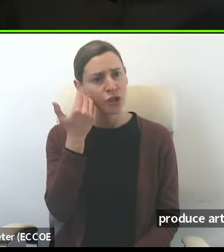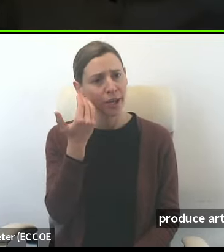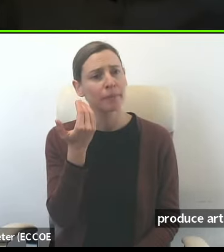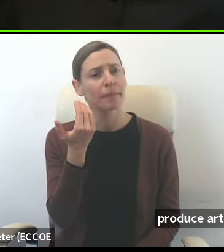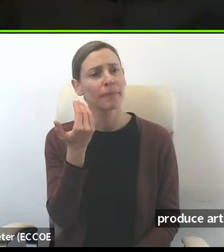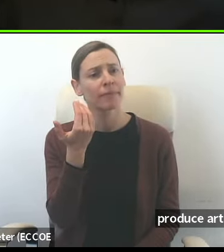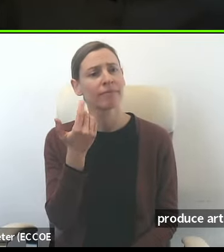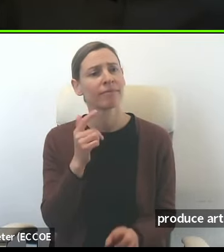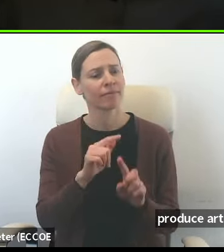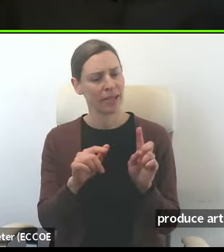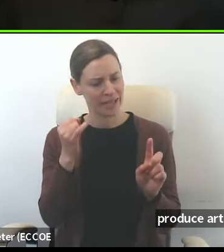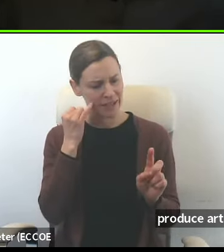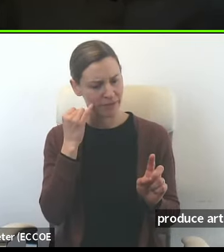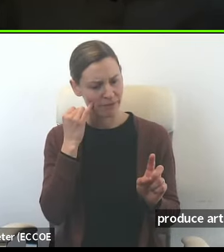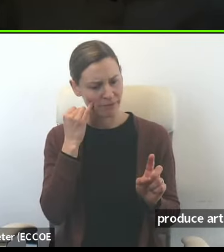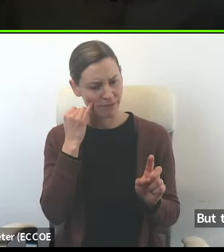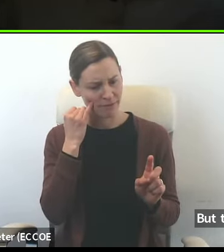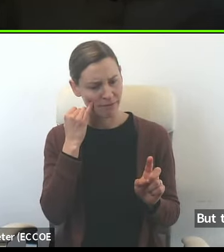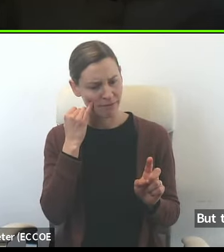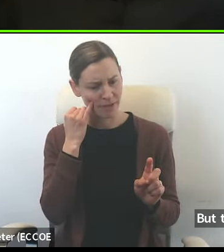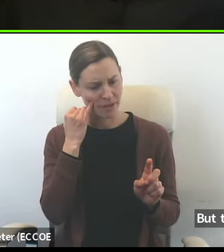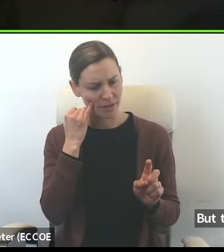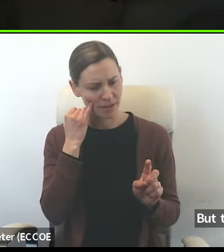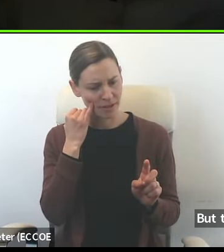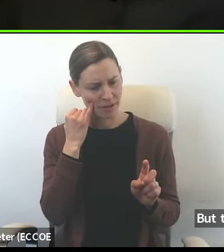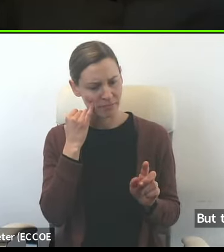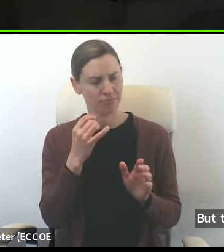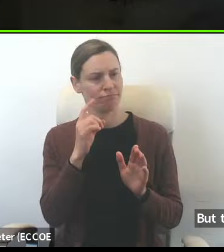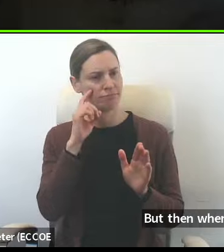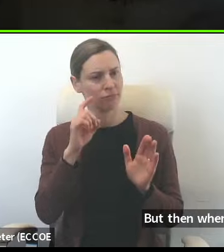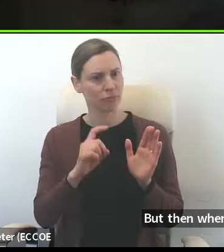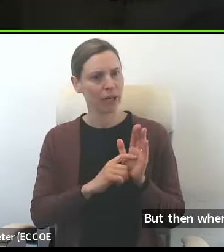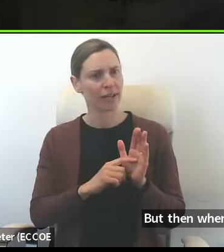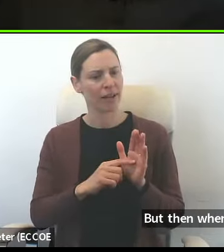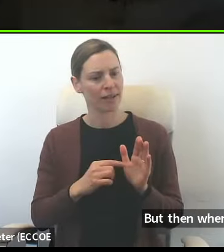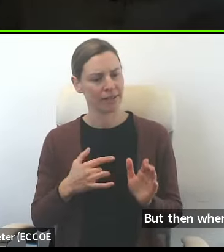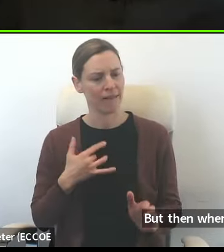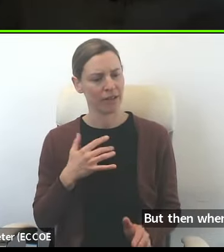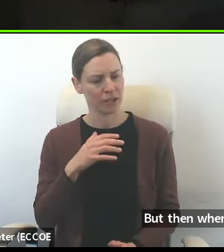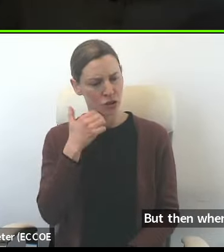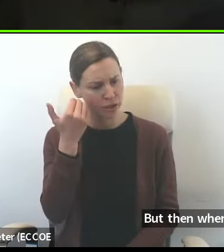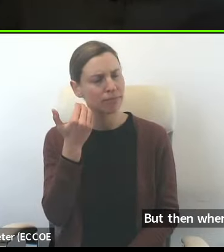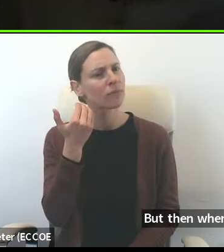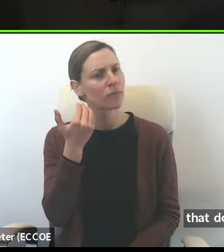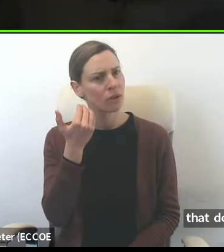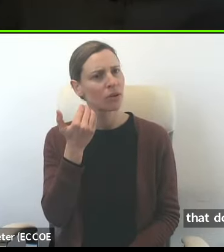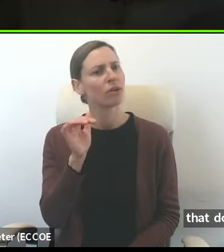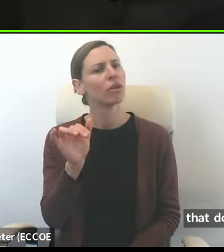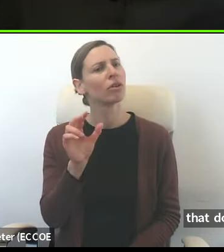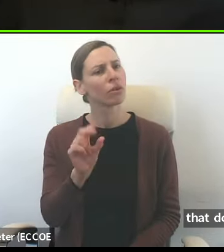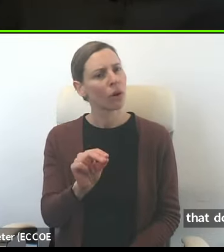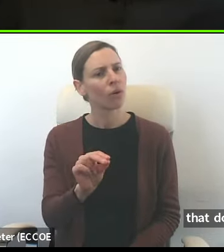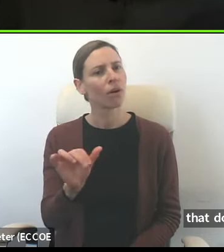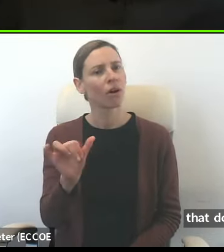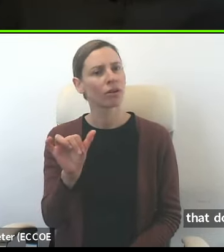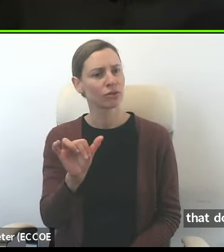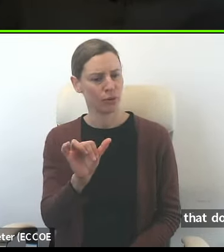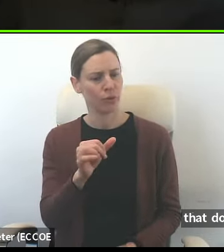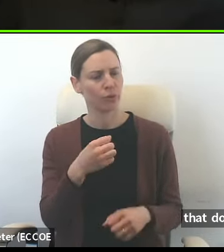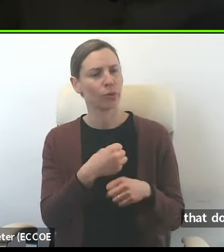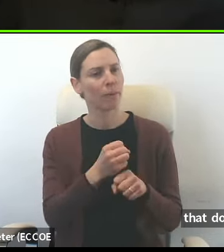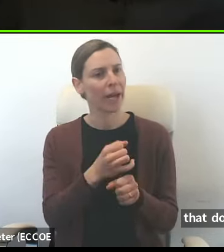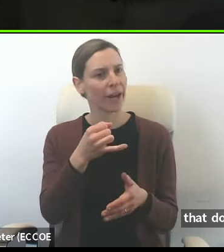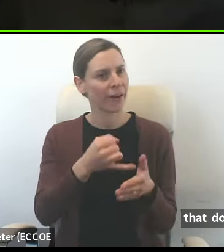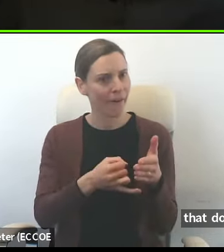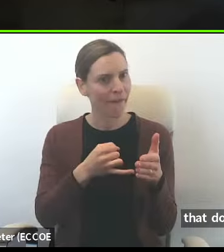this feeling, I also start to think that doing art is part of the economy. Sometimes I do sell my works, or I